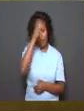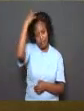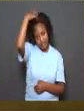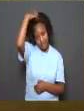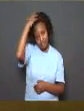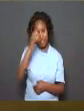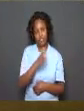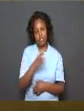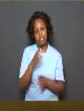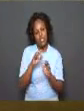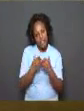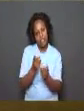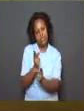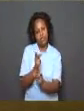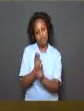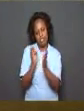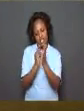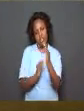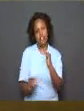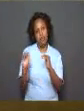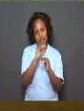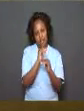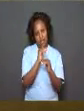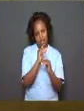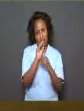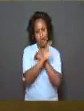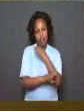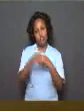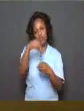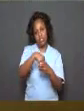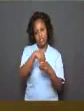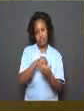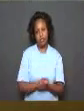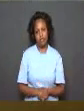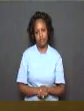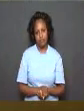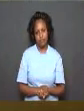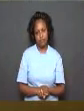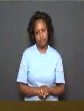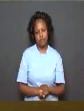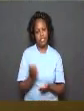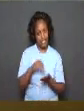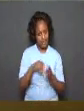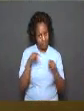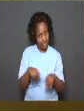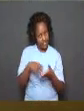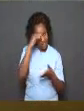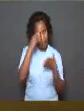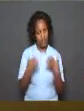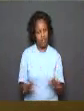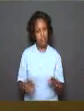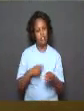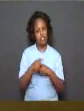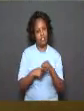Constitution of Ethiopia upholds rule of law within the country. We have